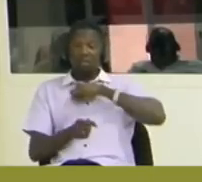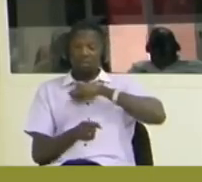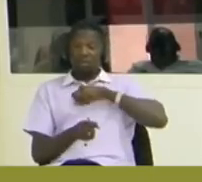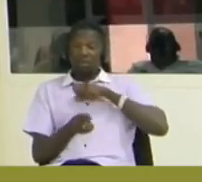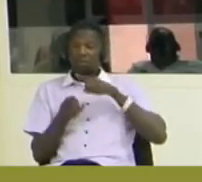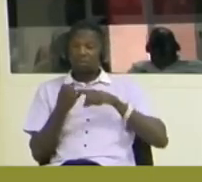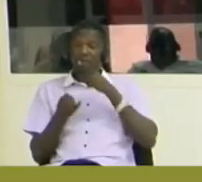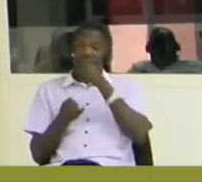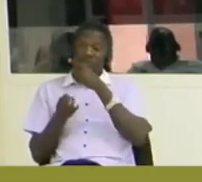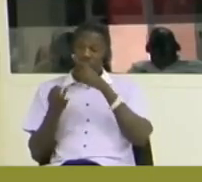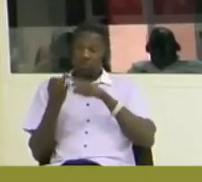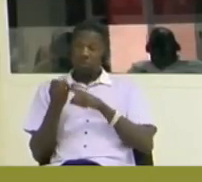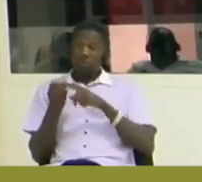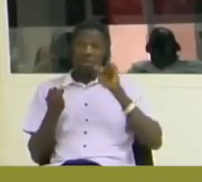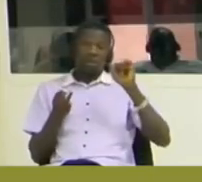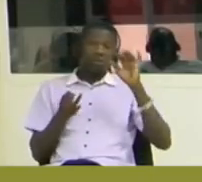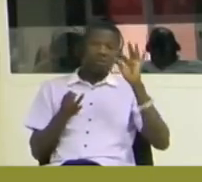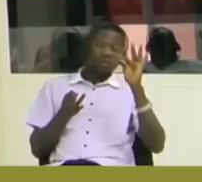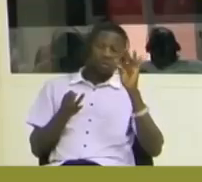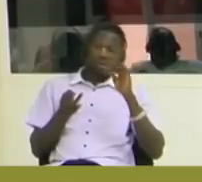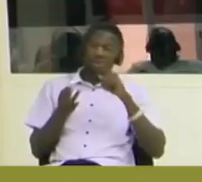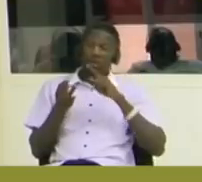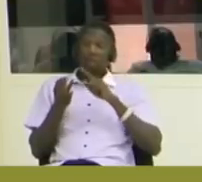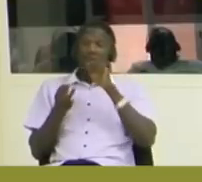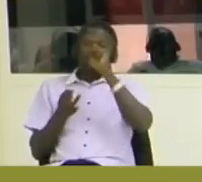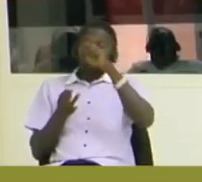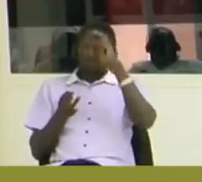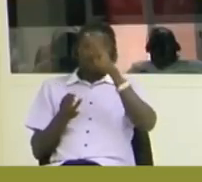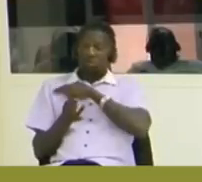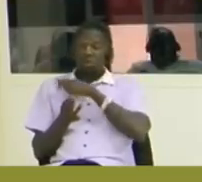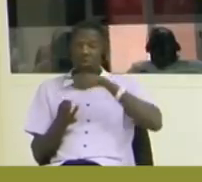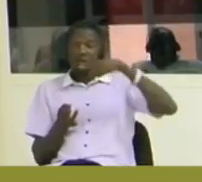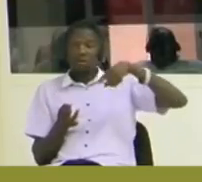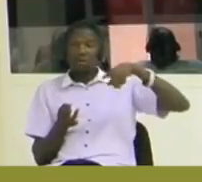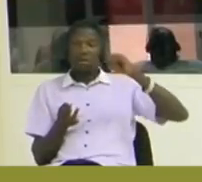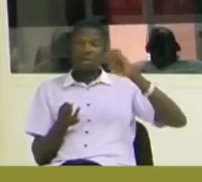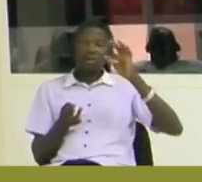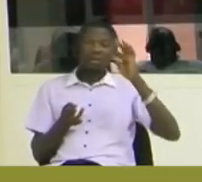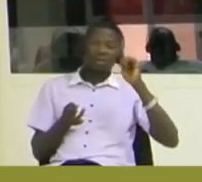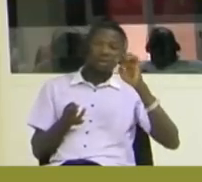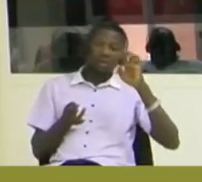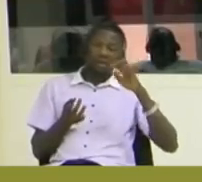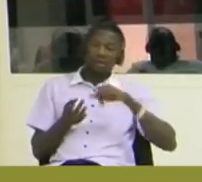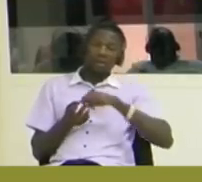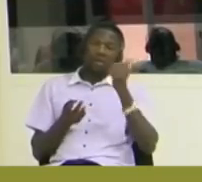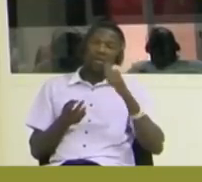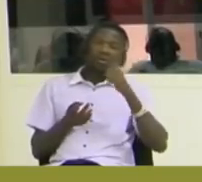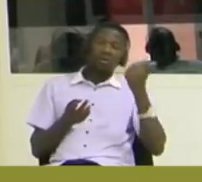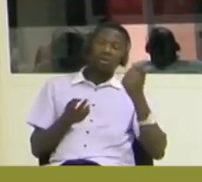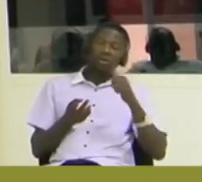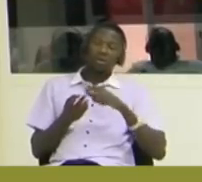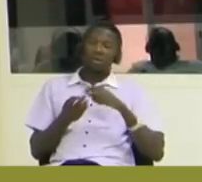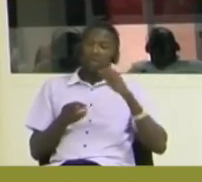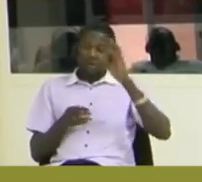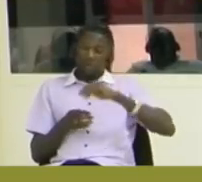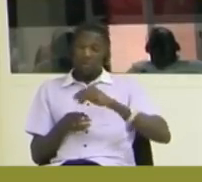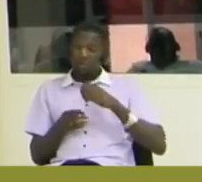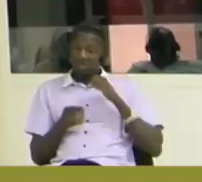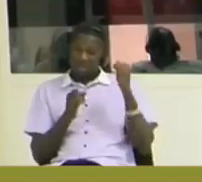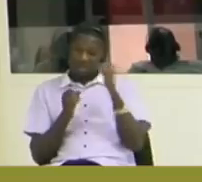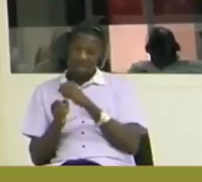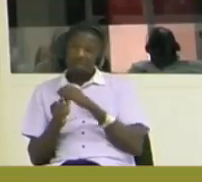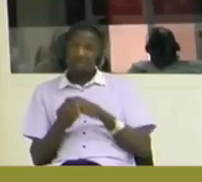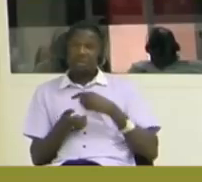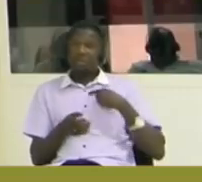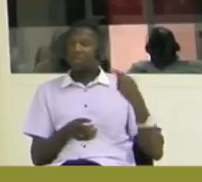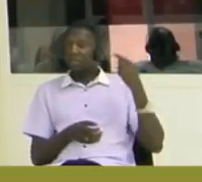you, Yankuba Ture, your brother Peter, and others committed the heinous crime. Let's hear what Kanye had to